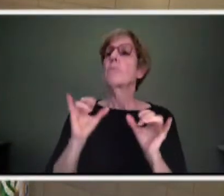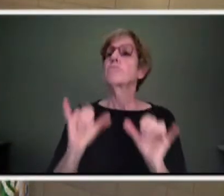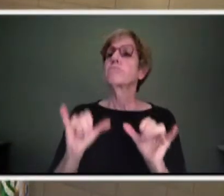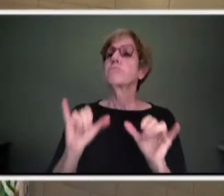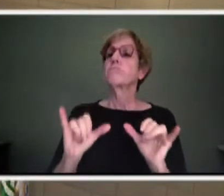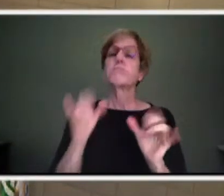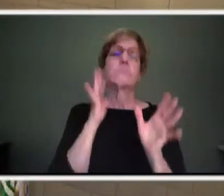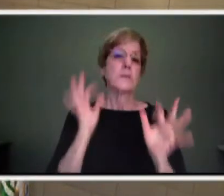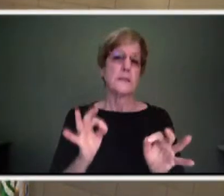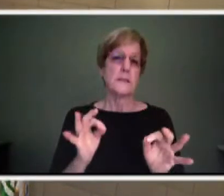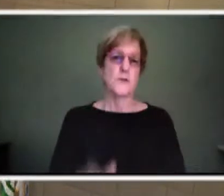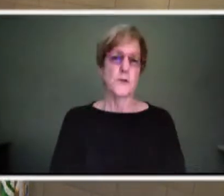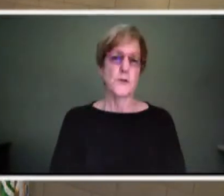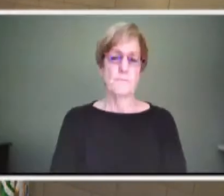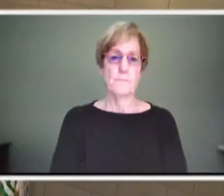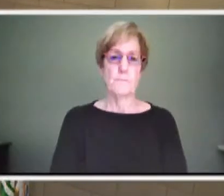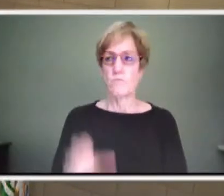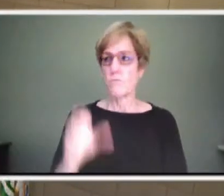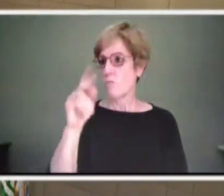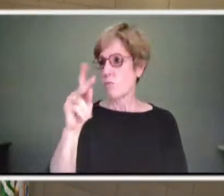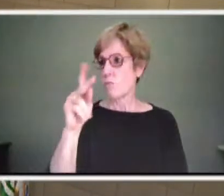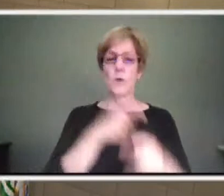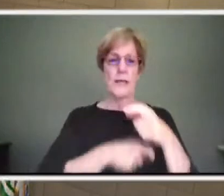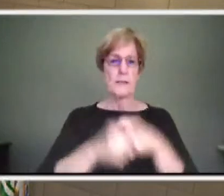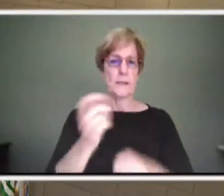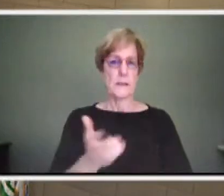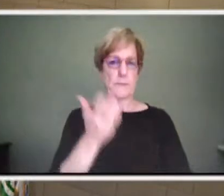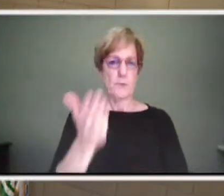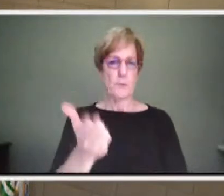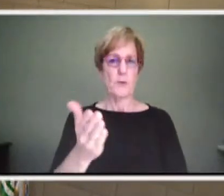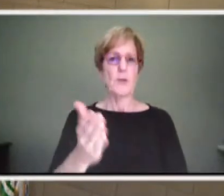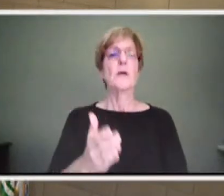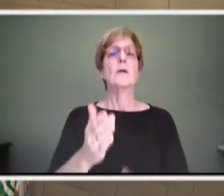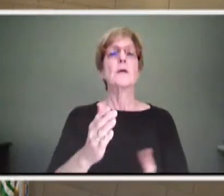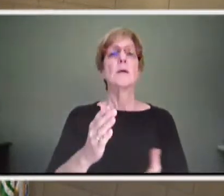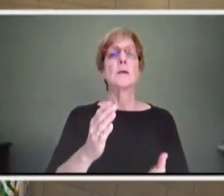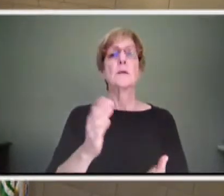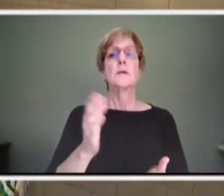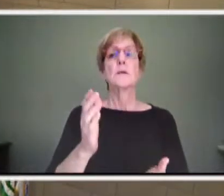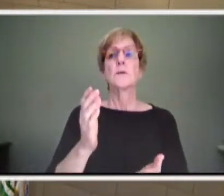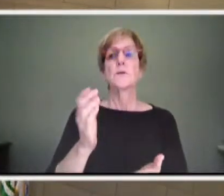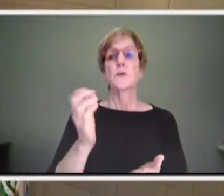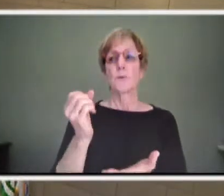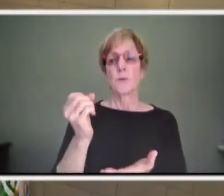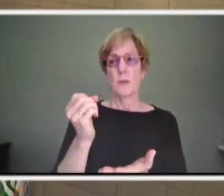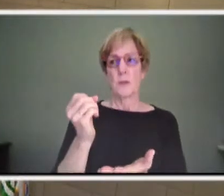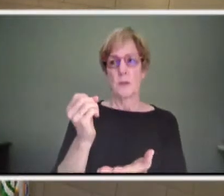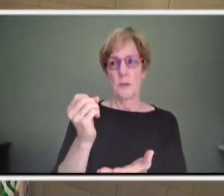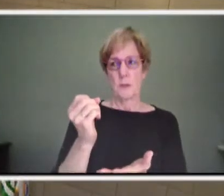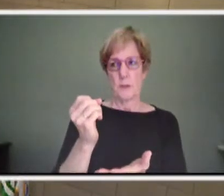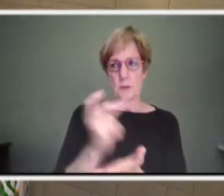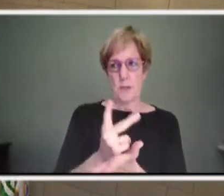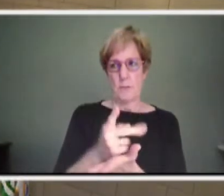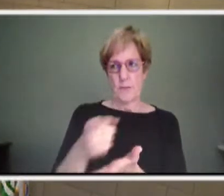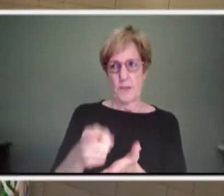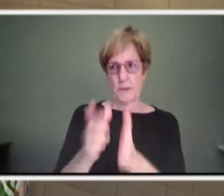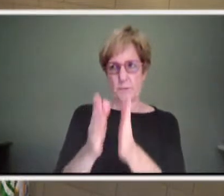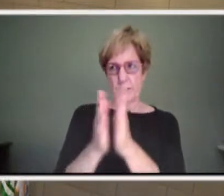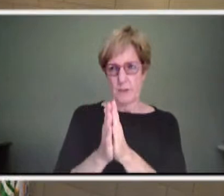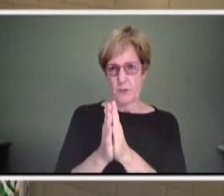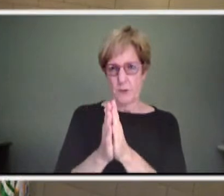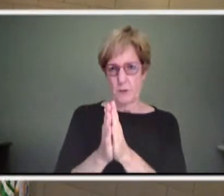Thank you very much. I'm going to make a substitute motion to adopt and approve the petition. Second. Wait.